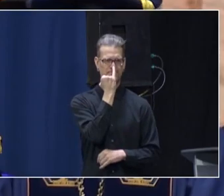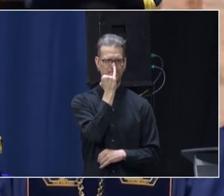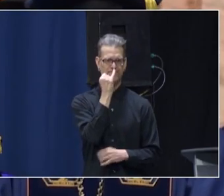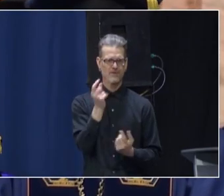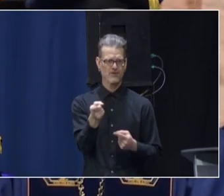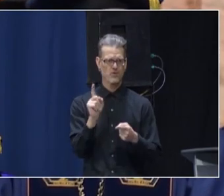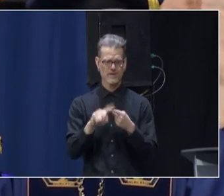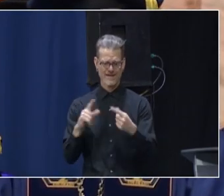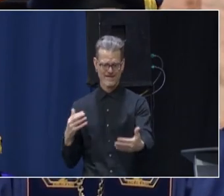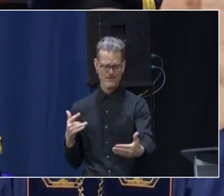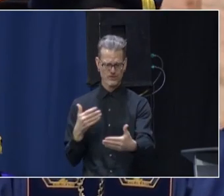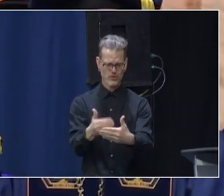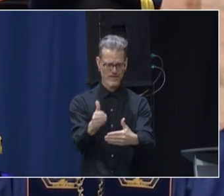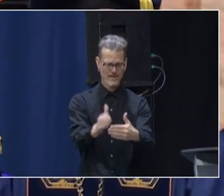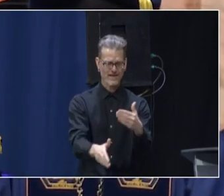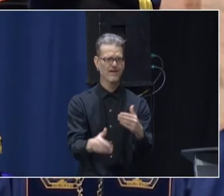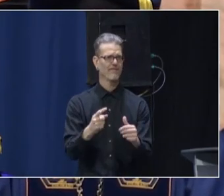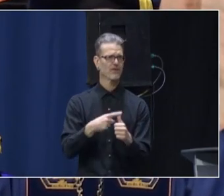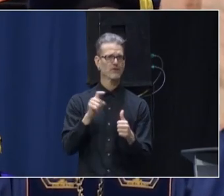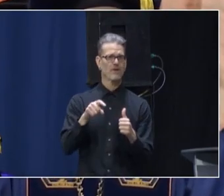to the end without name calling.